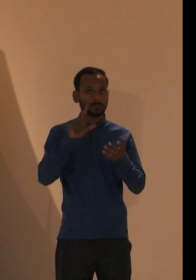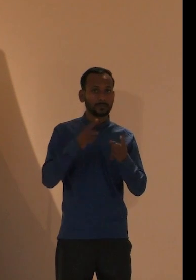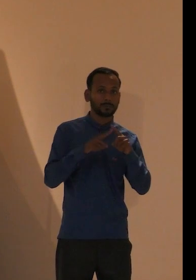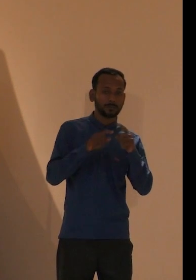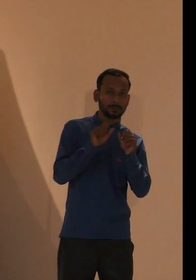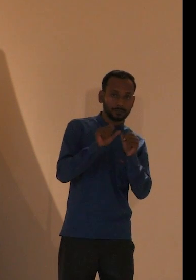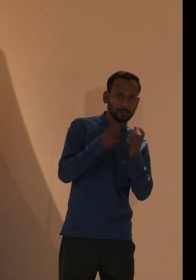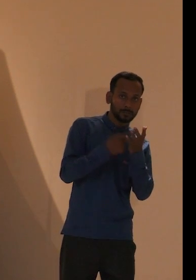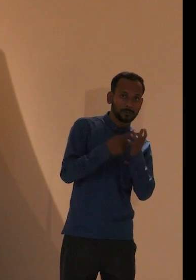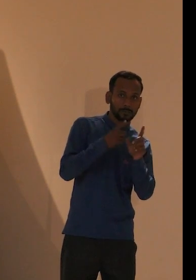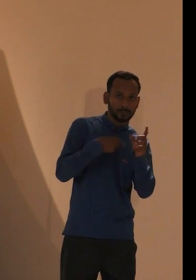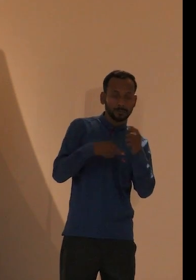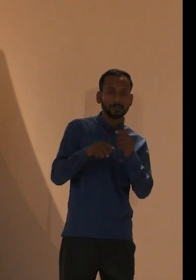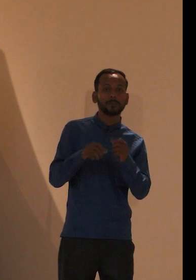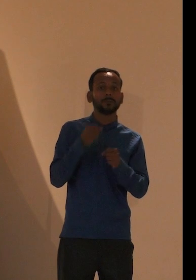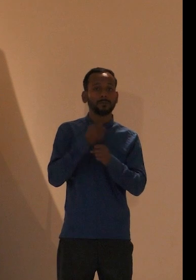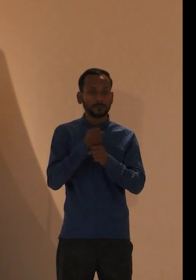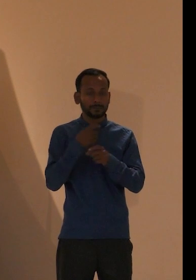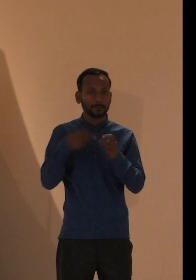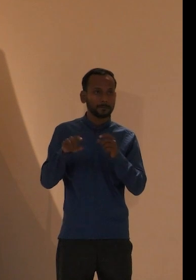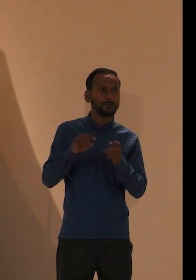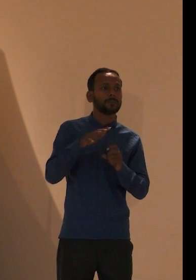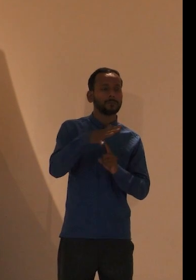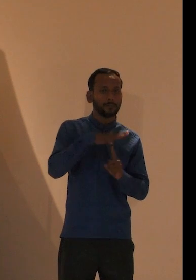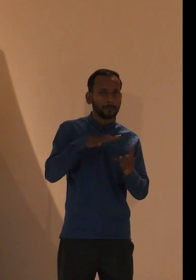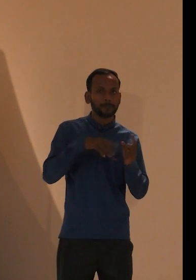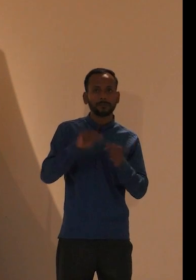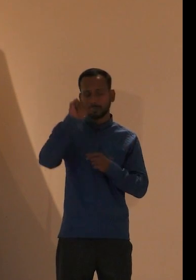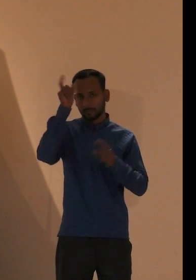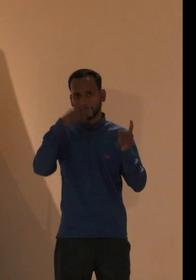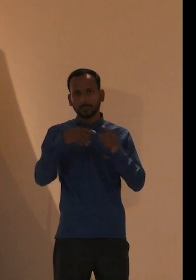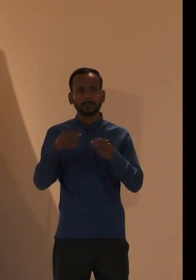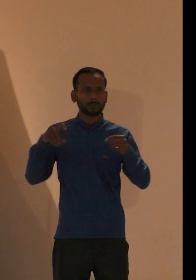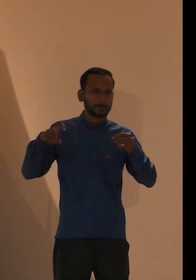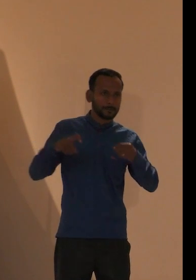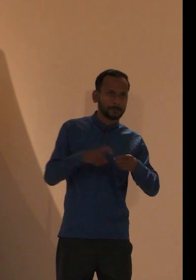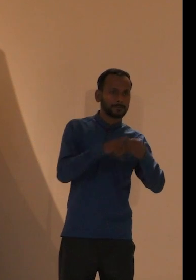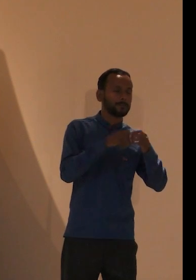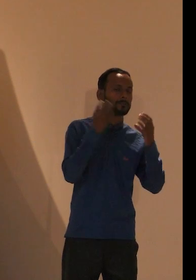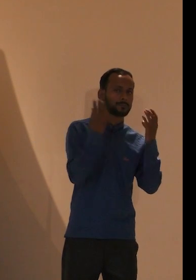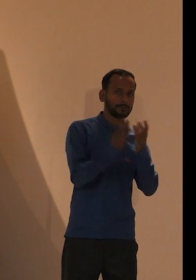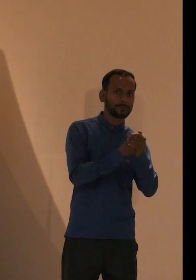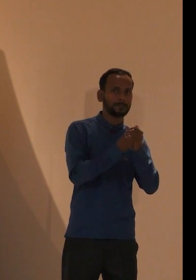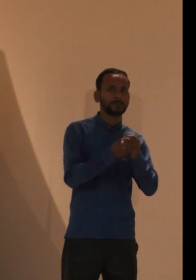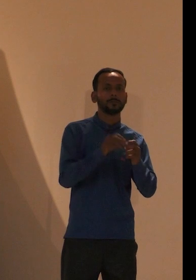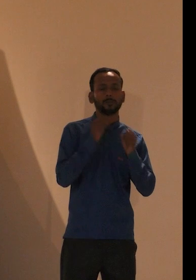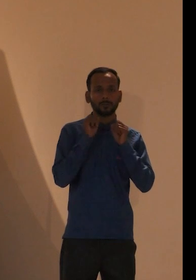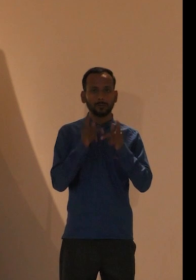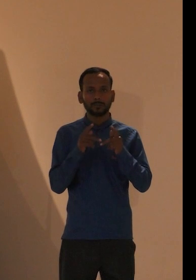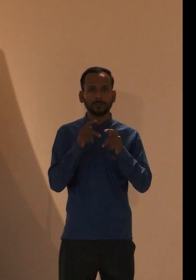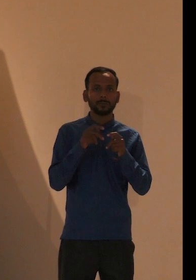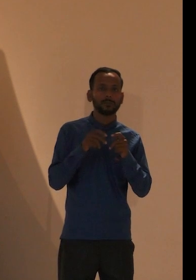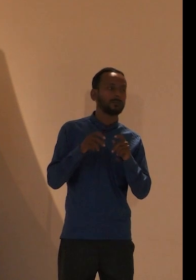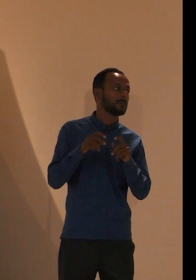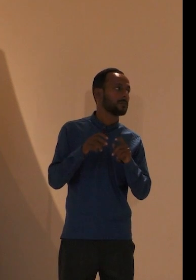social reformers, missionaries, and so on and so forth. And on the Indian side also, of course, quote-unquote